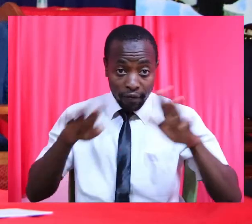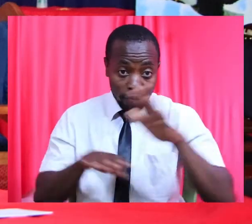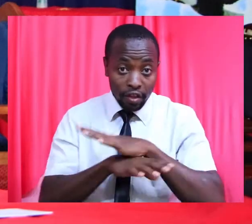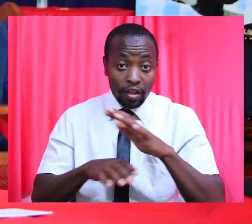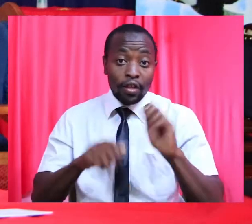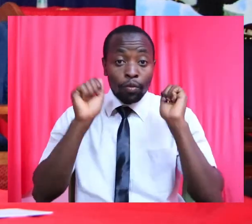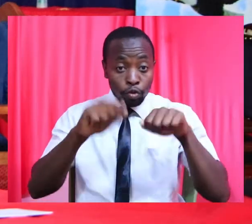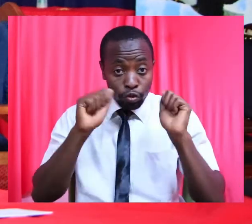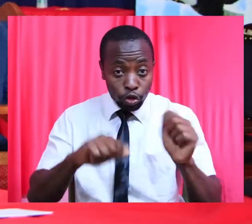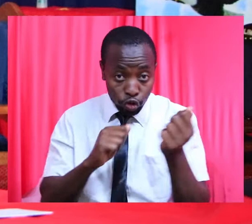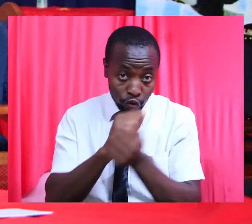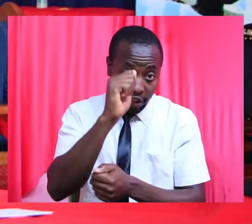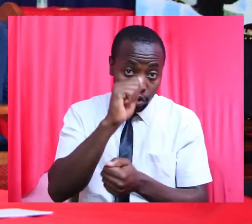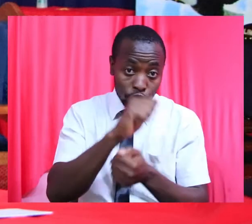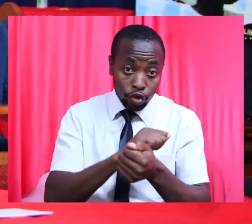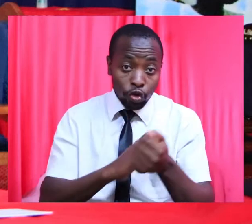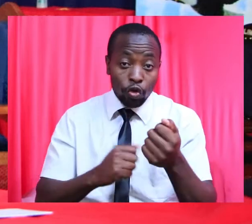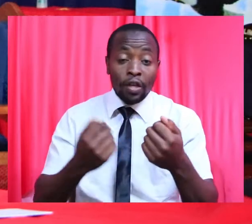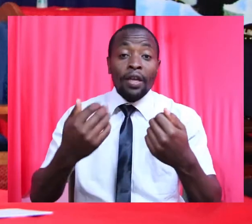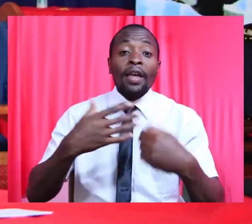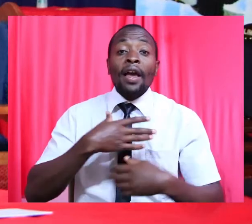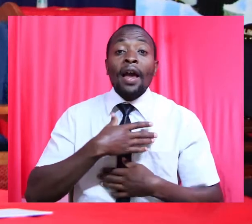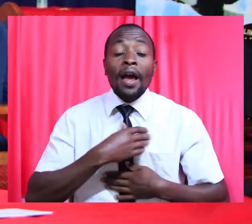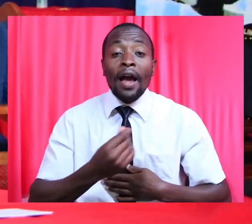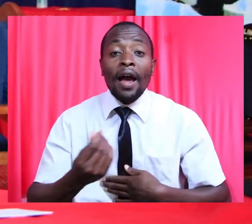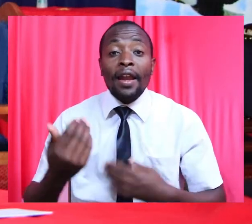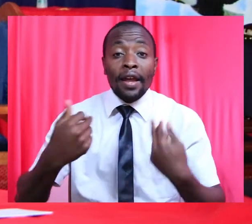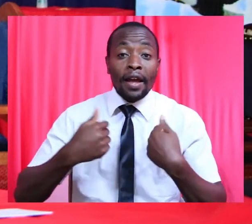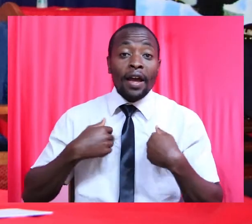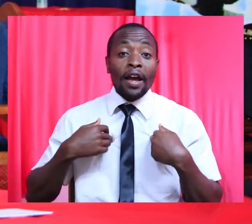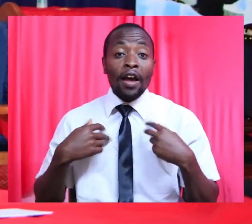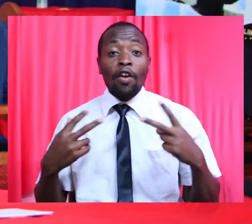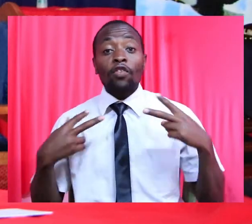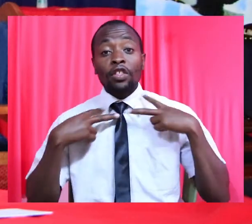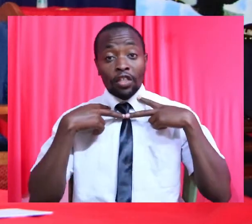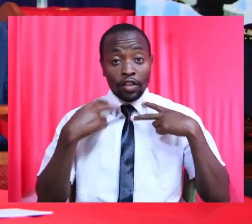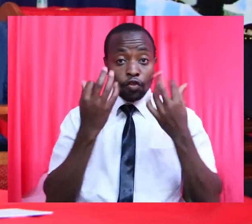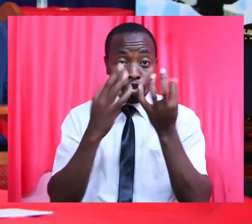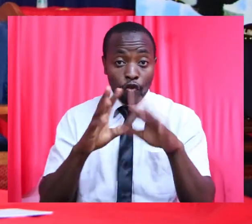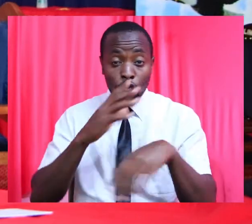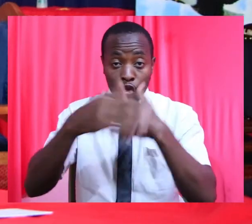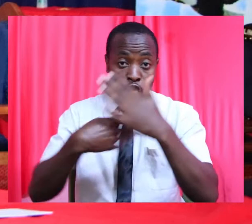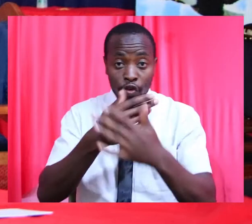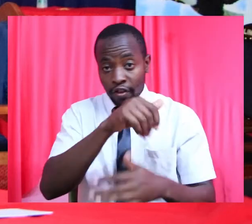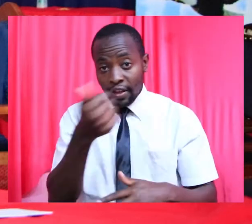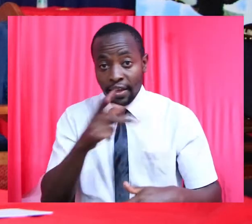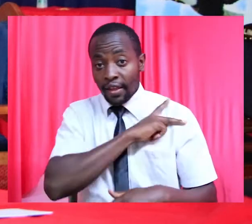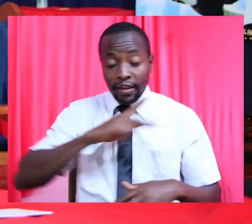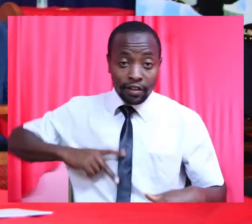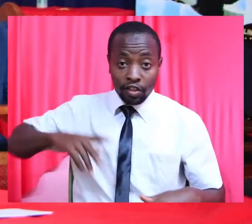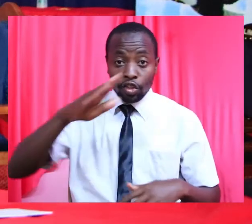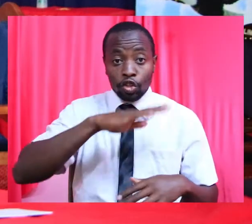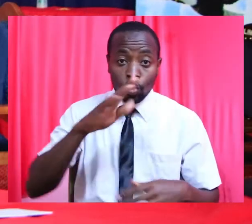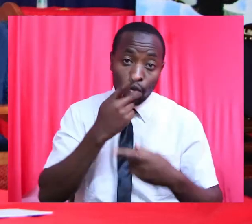to destroy and captivate or capture all these kingdoms that were around them.